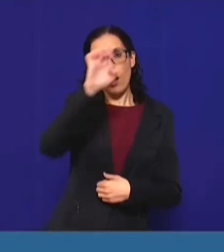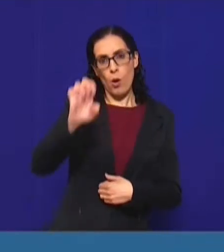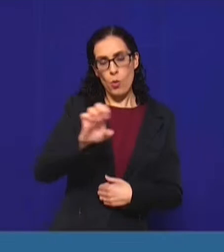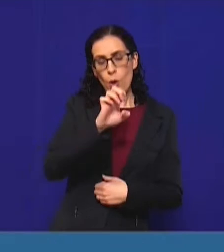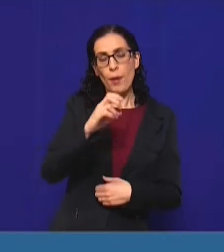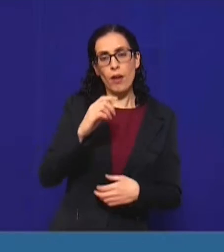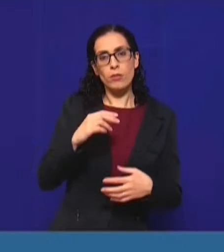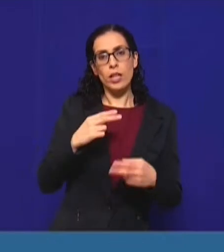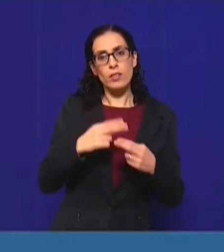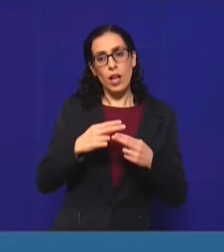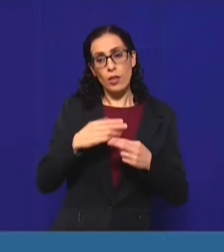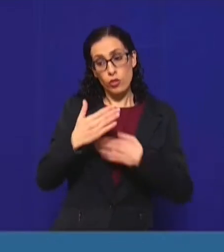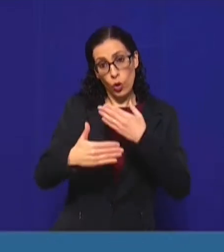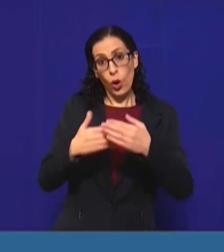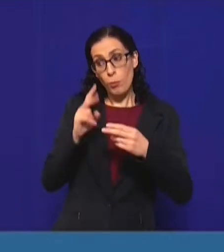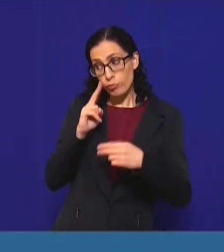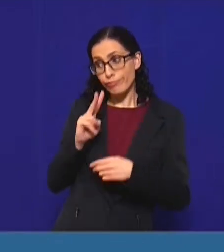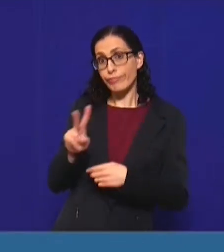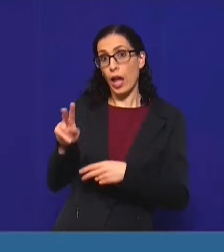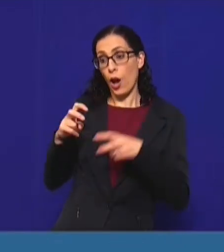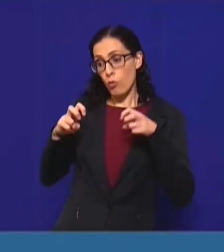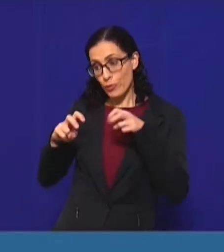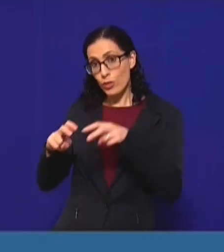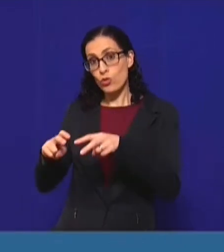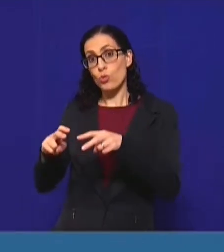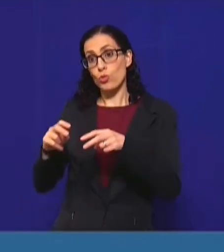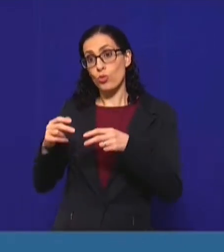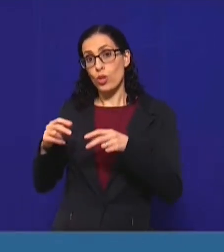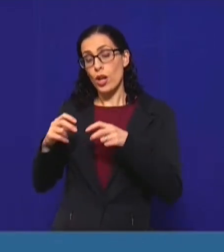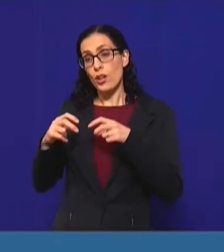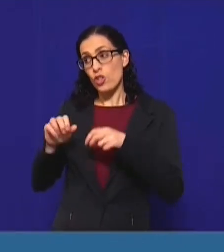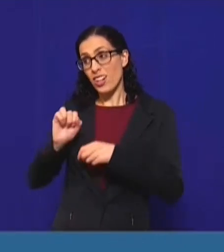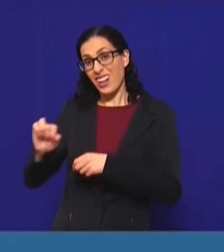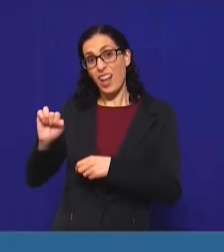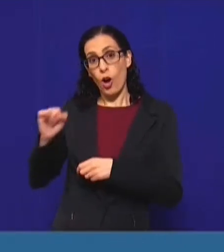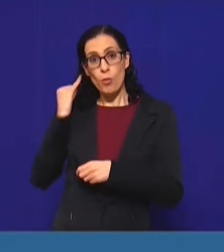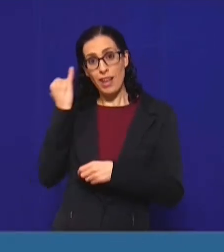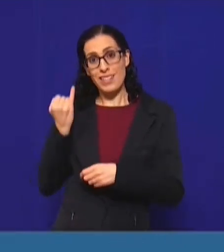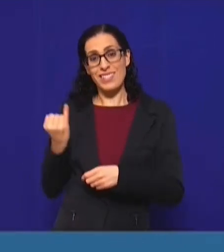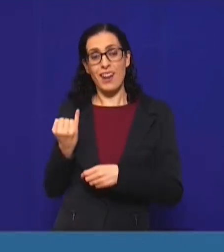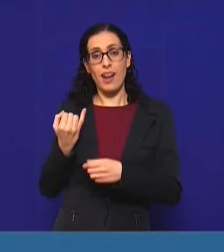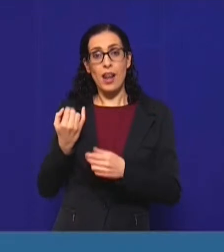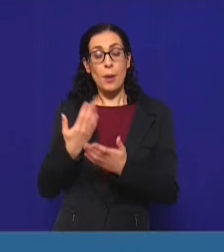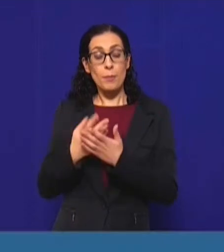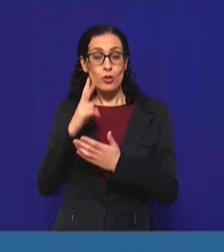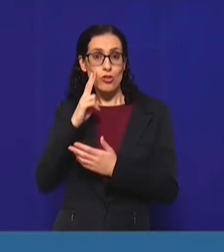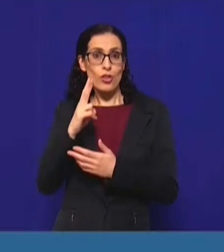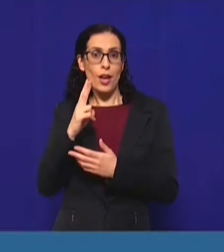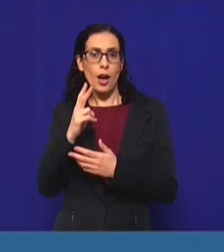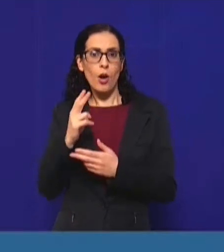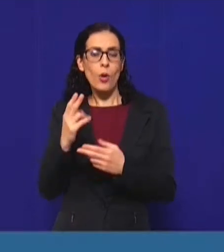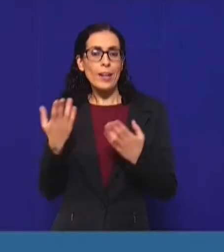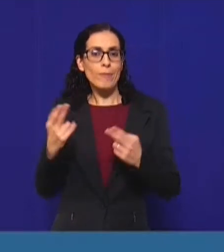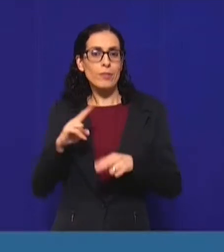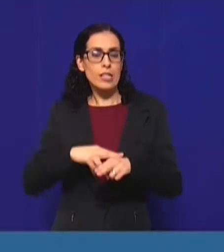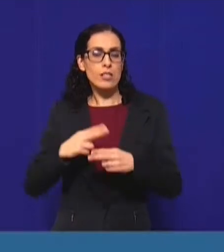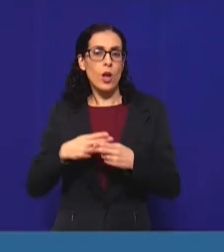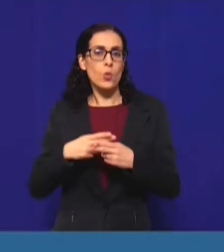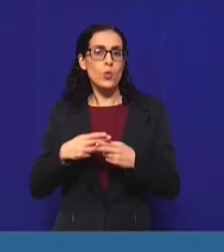ukoll insegwu dawn l-istudji qegħdin joħorġu ħalli naraw l-aħjar użu li jista' jkollok inti wkoll għal persuna li